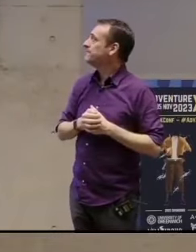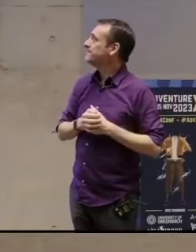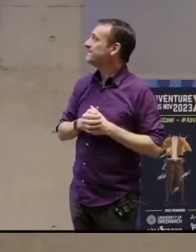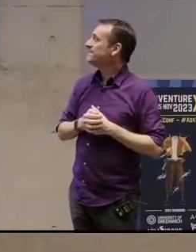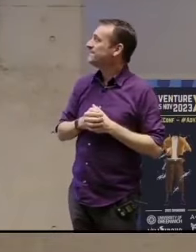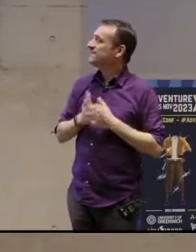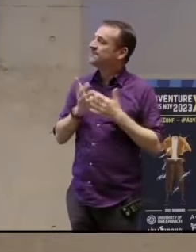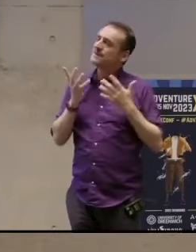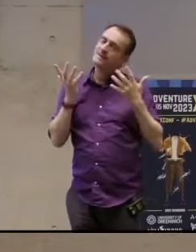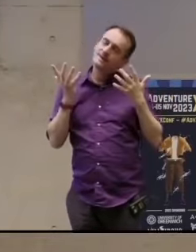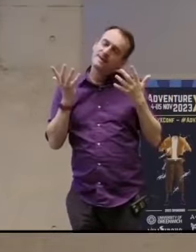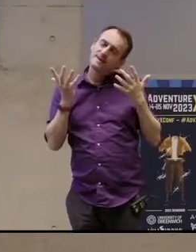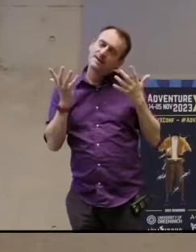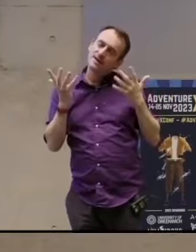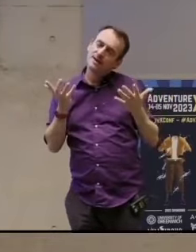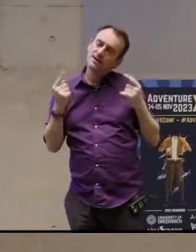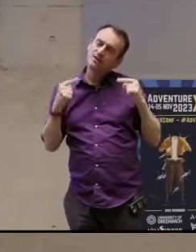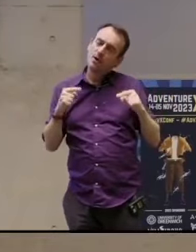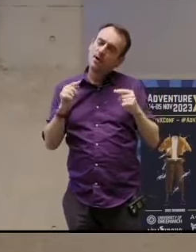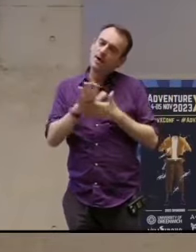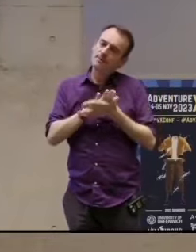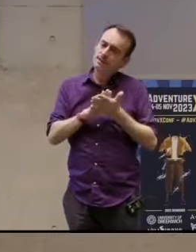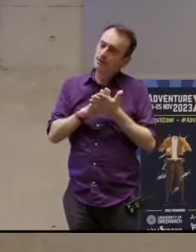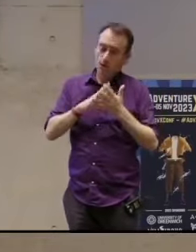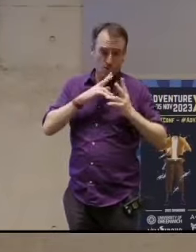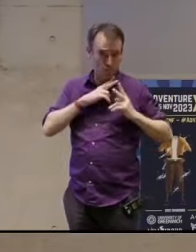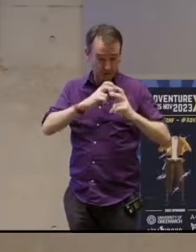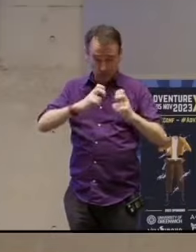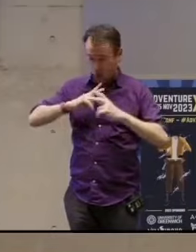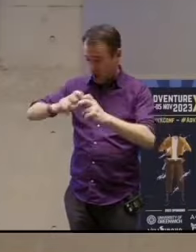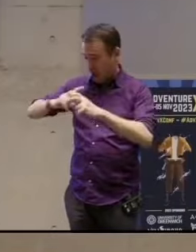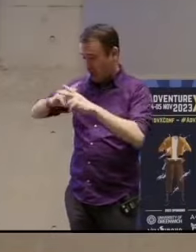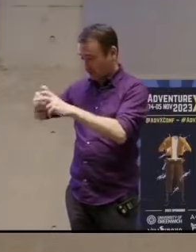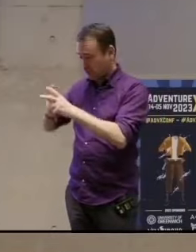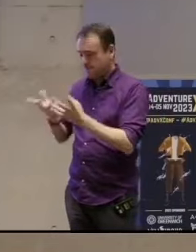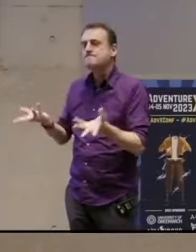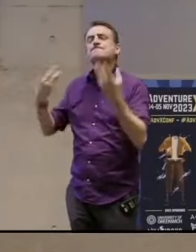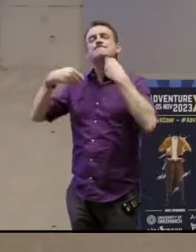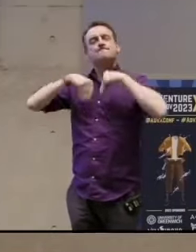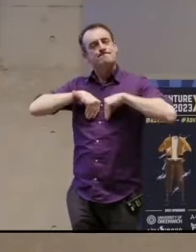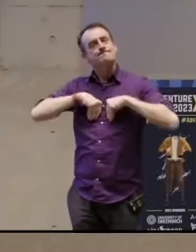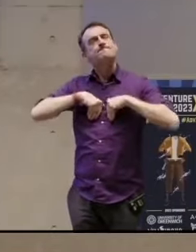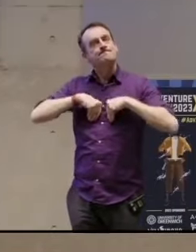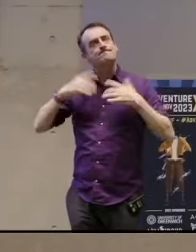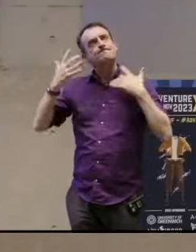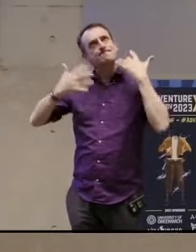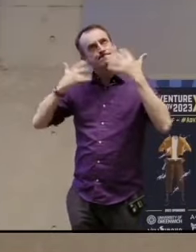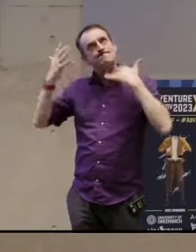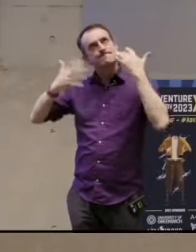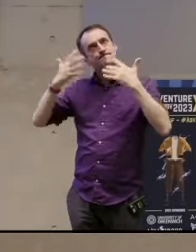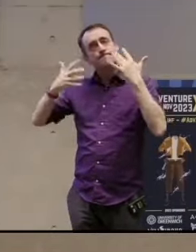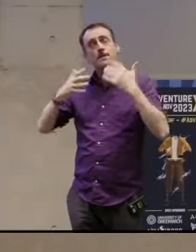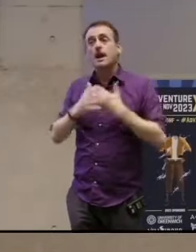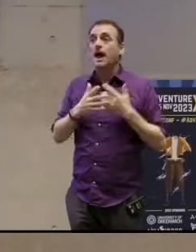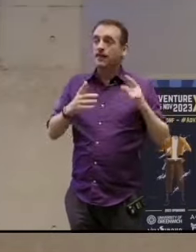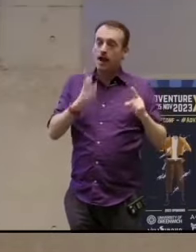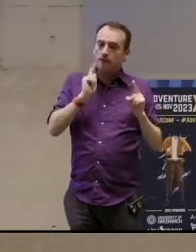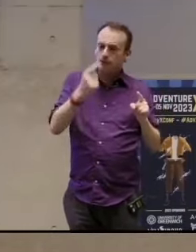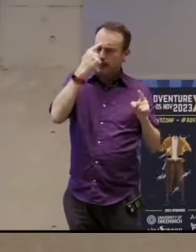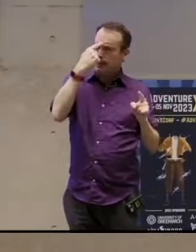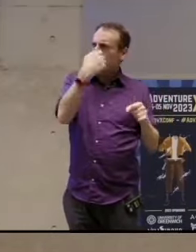it's about kind of absorbing all your research. And then you can kind of reassess your reason why, because you found out